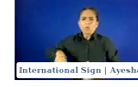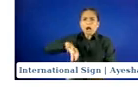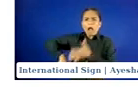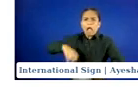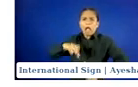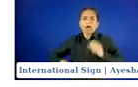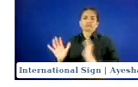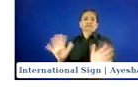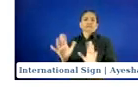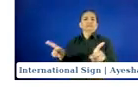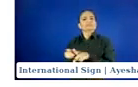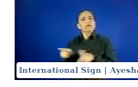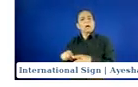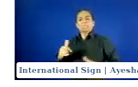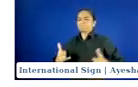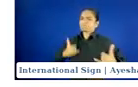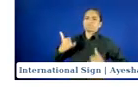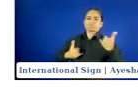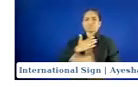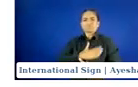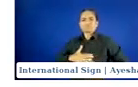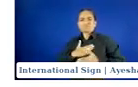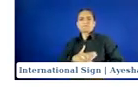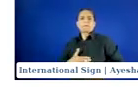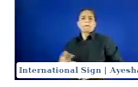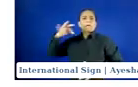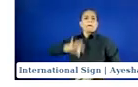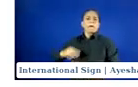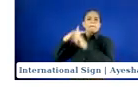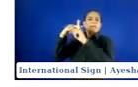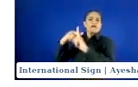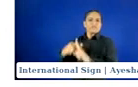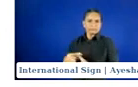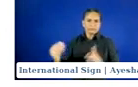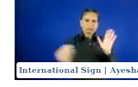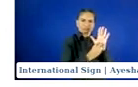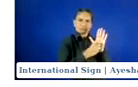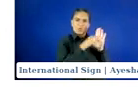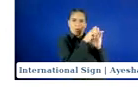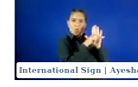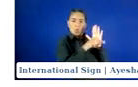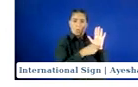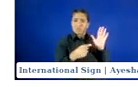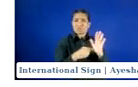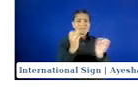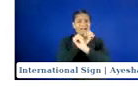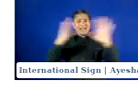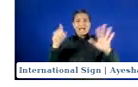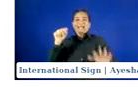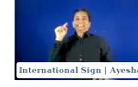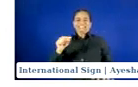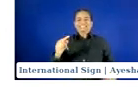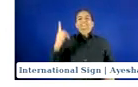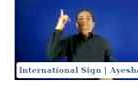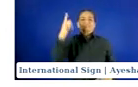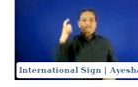really born. So we, like I made mention, the ILO gave the University of Zambia. At first, the MIS was just localized on